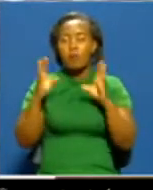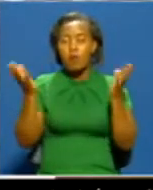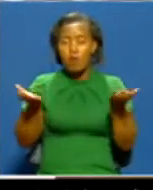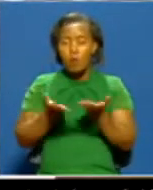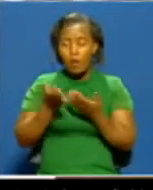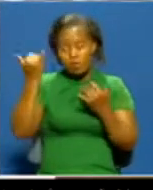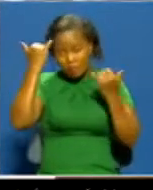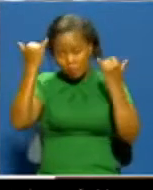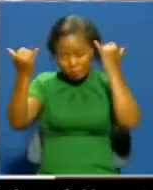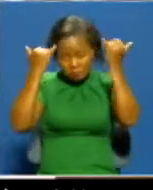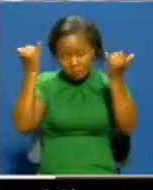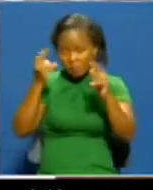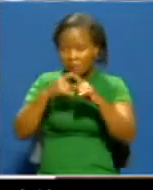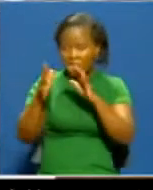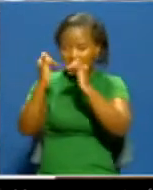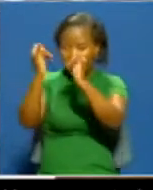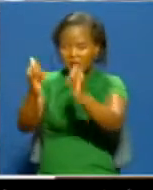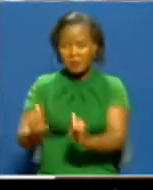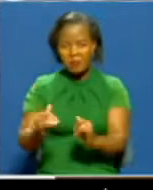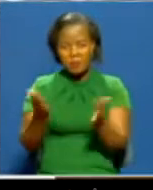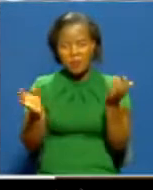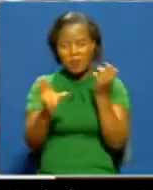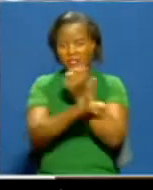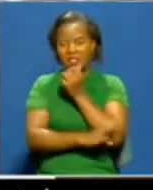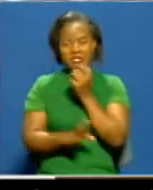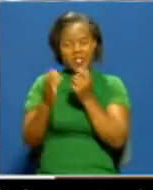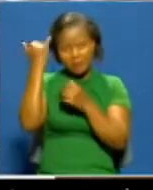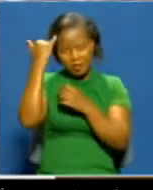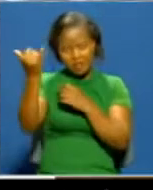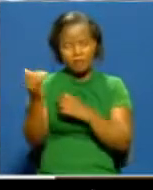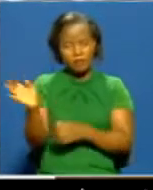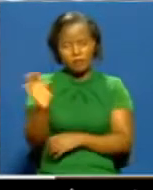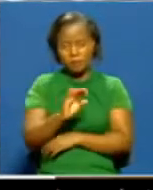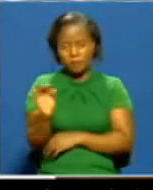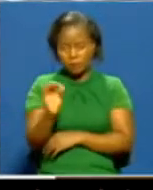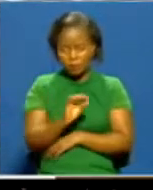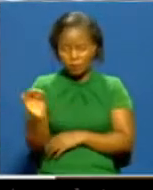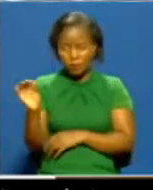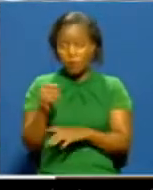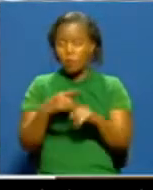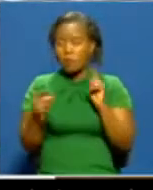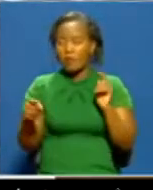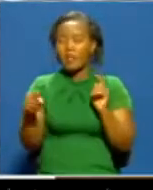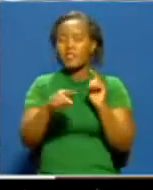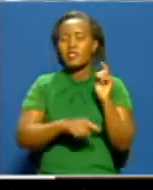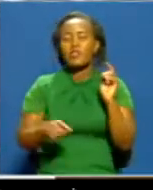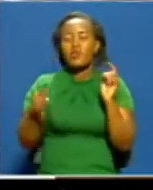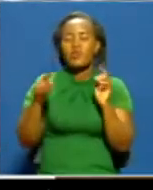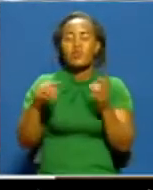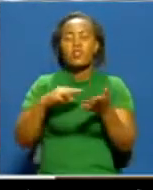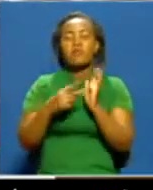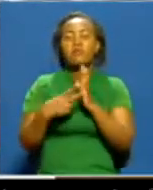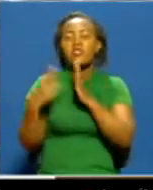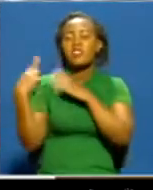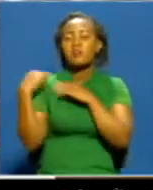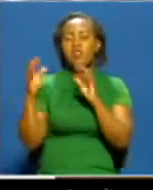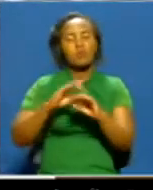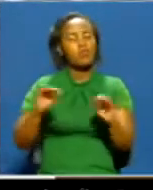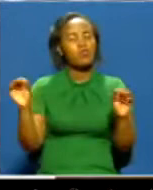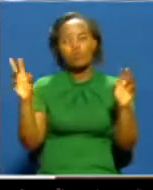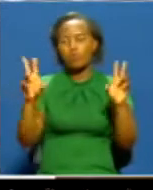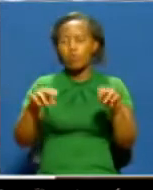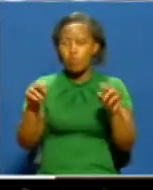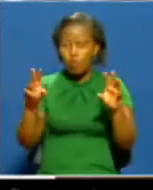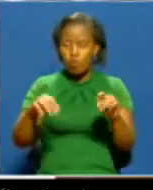an individual national perspective. That is not to say that we are not responsible and you don't take responsibility as a government for your